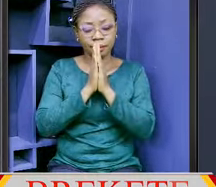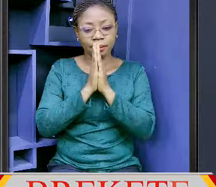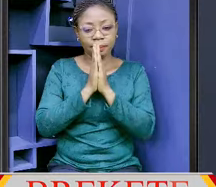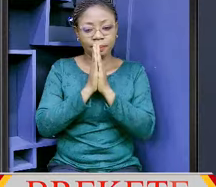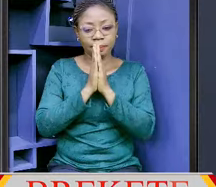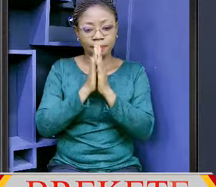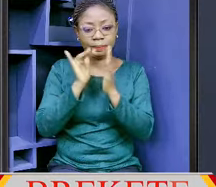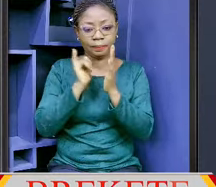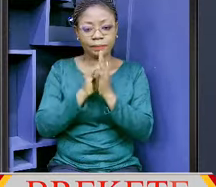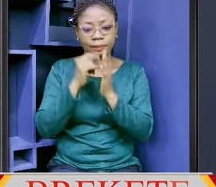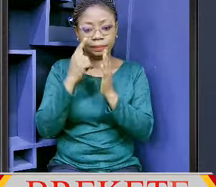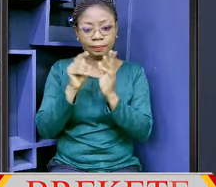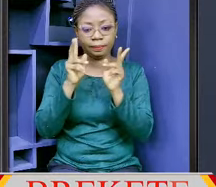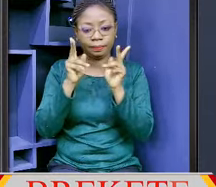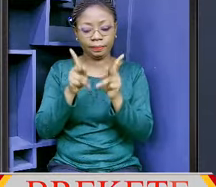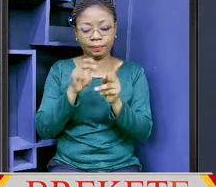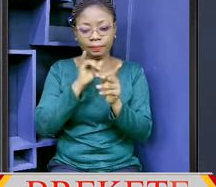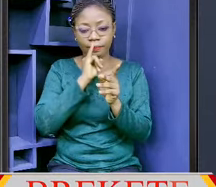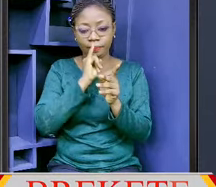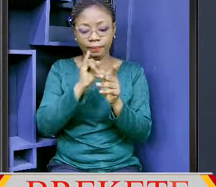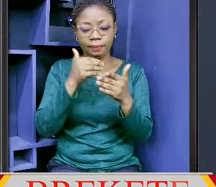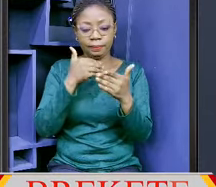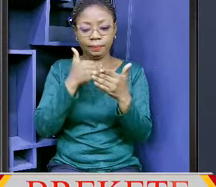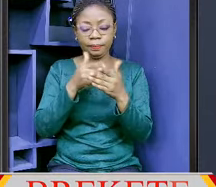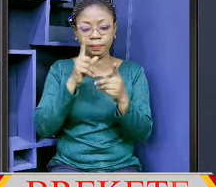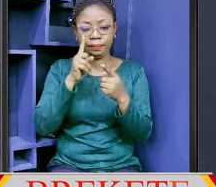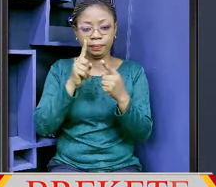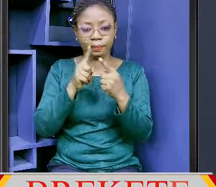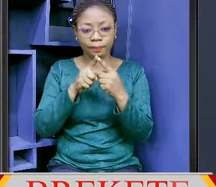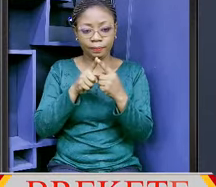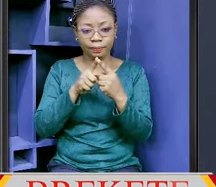the person they close to